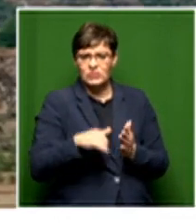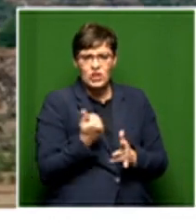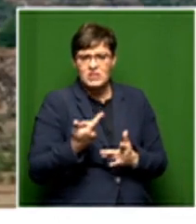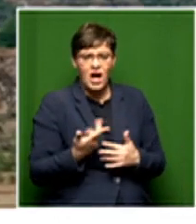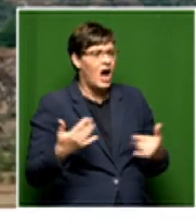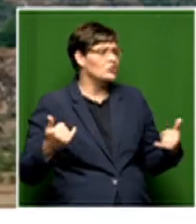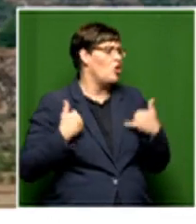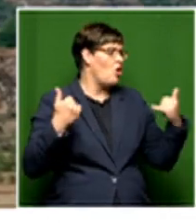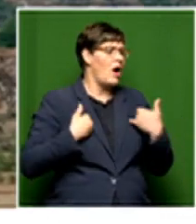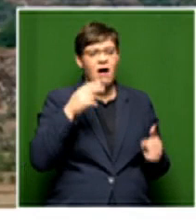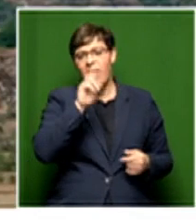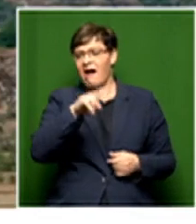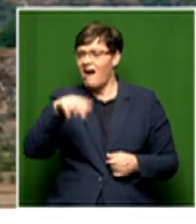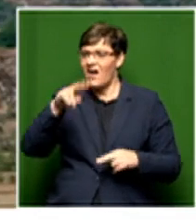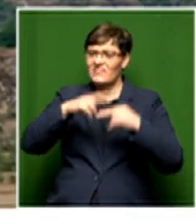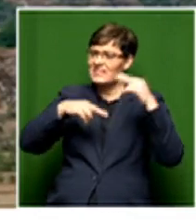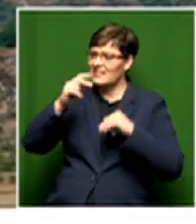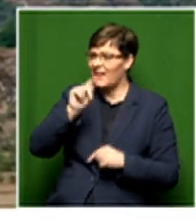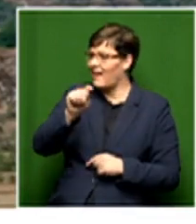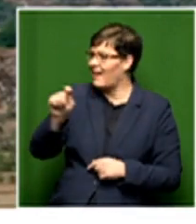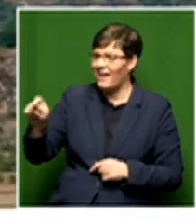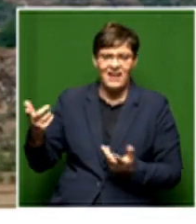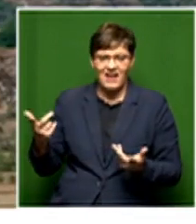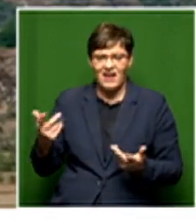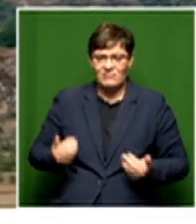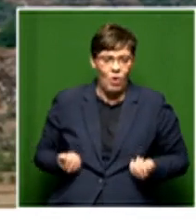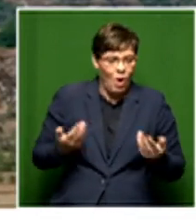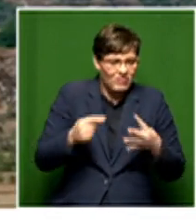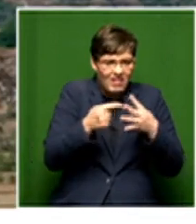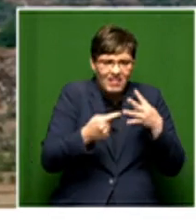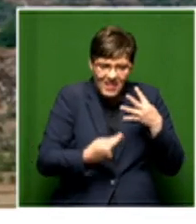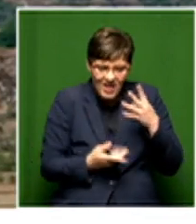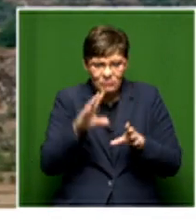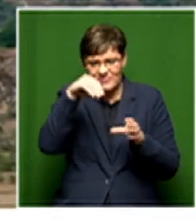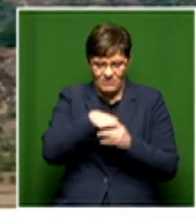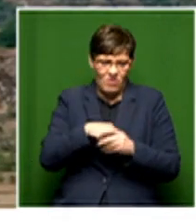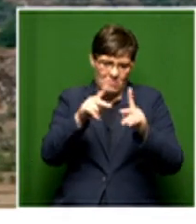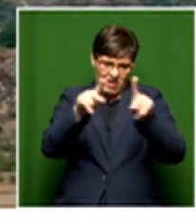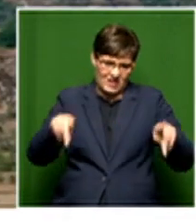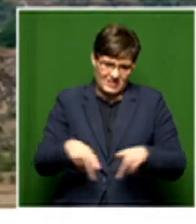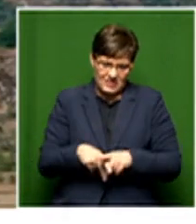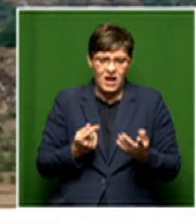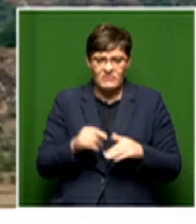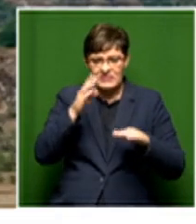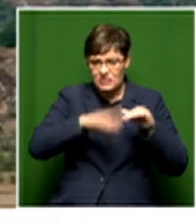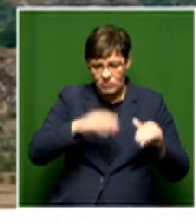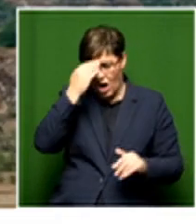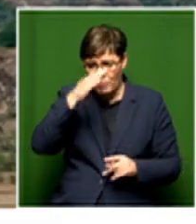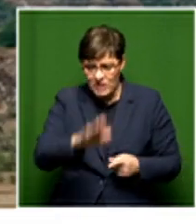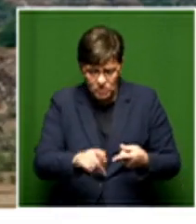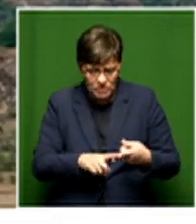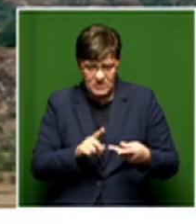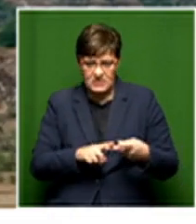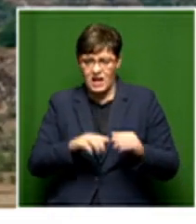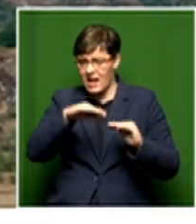bask in the various facilities and the different offerings that we have in the parks. Of course, we've got discounts on our